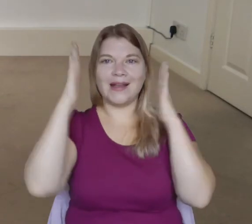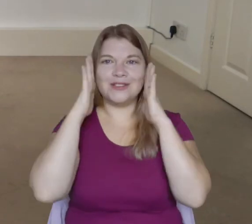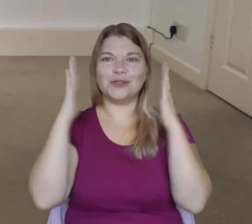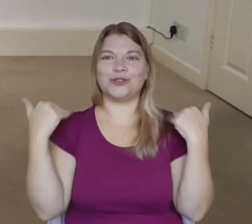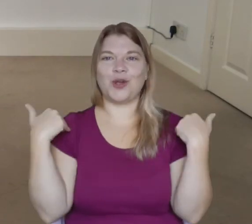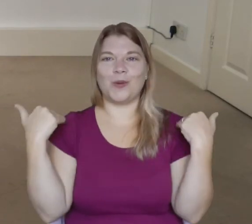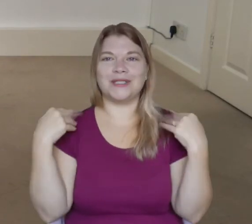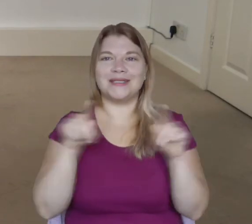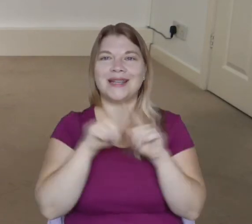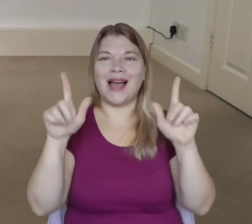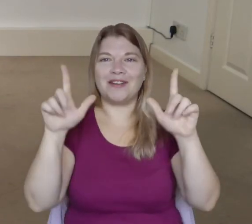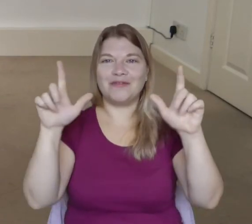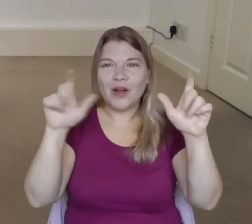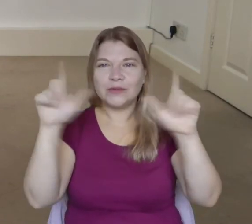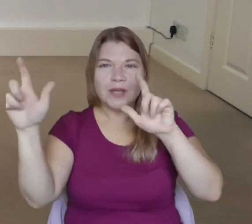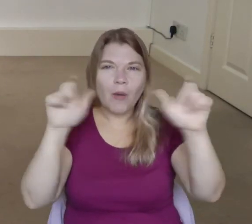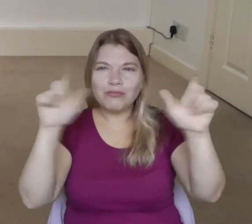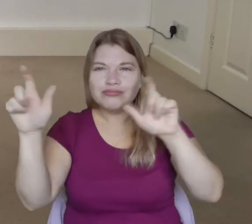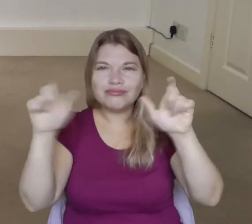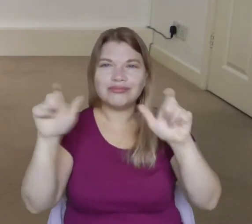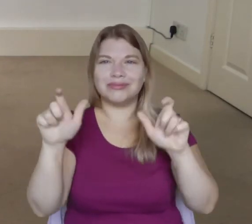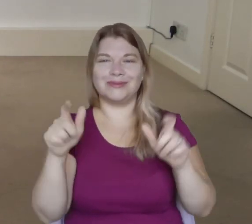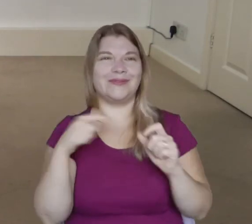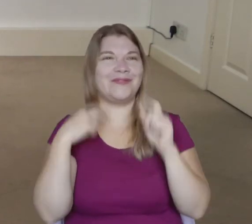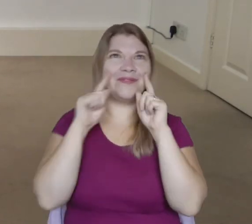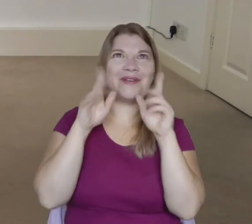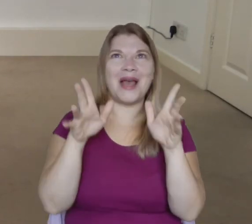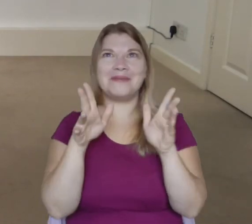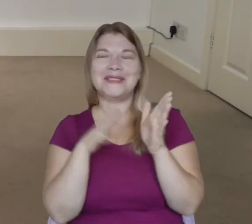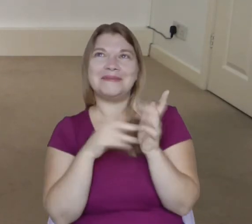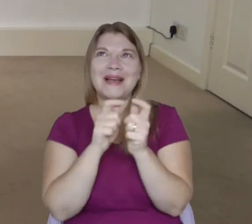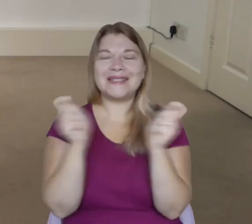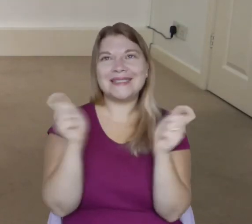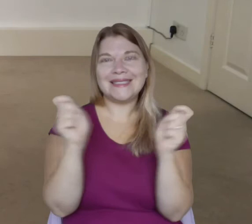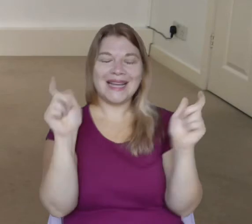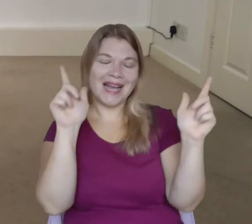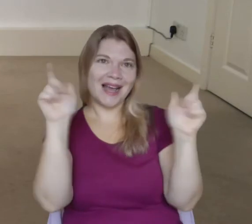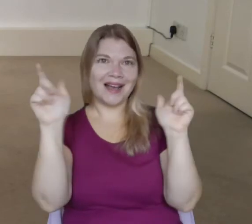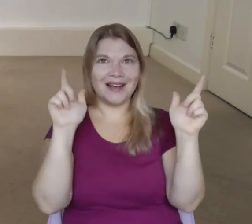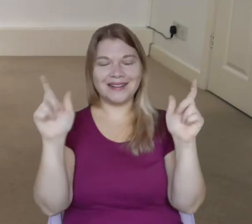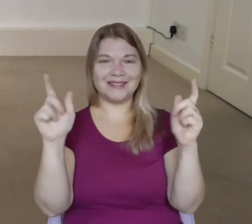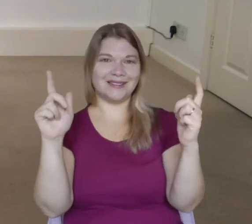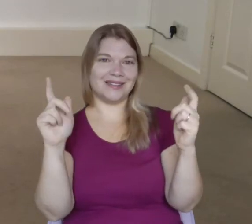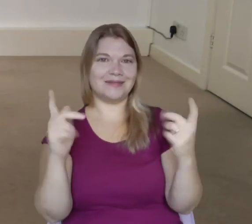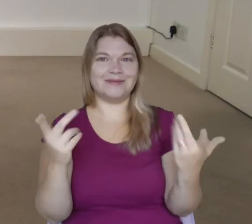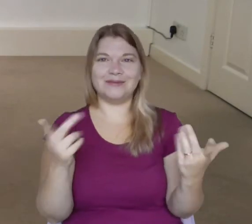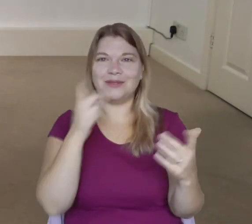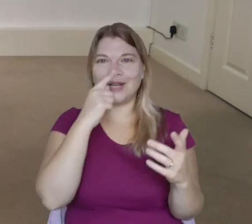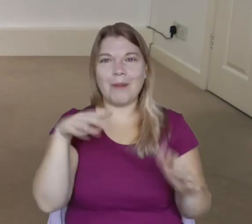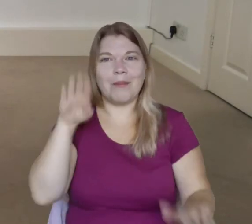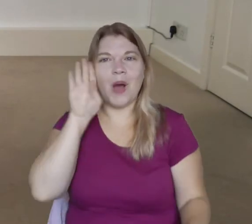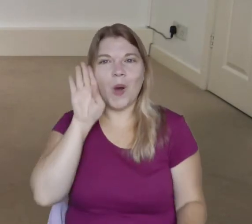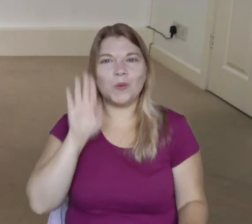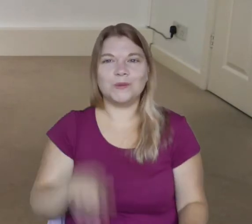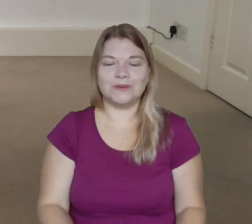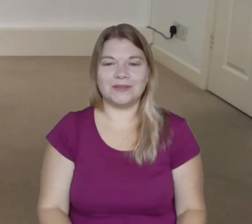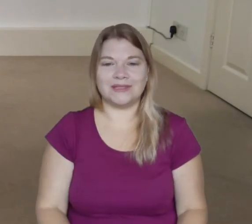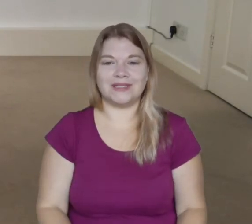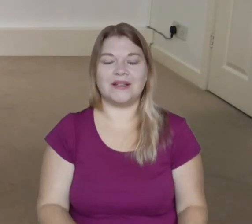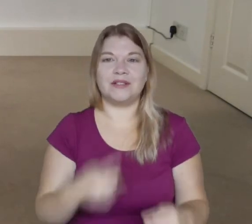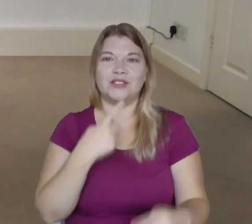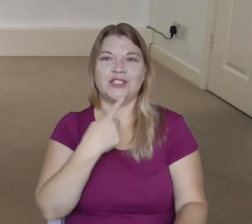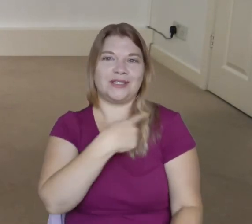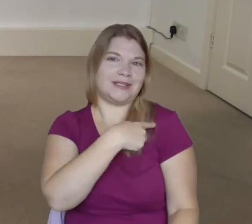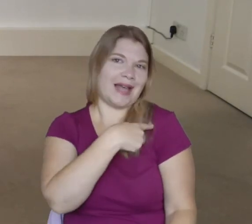you were having a photo shoot for a magazine. You can do anything that you like, yeah, but just strike a couple of poses, maybe dropping your